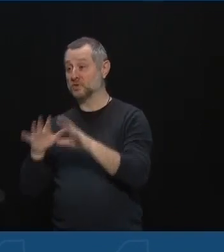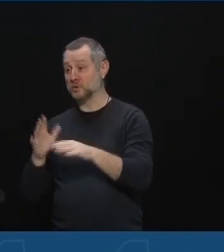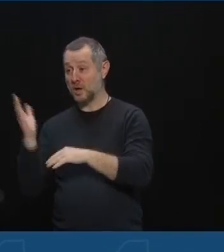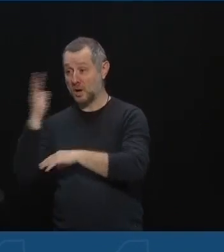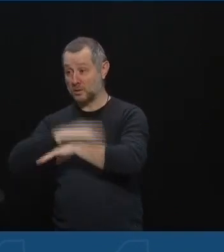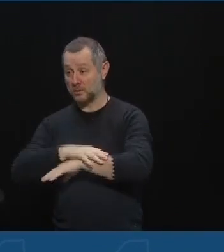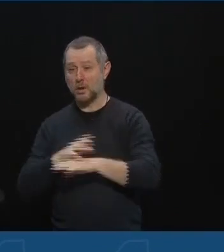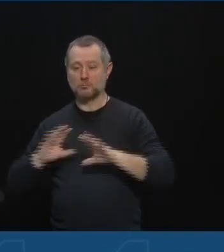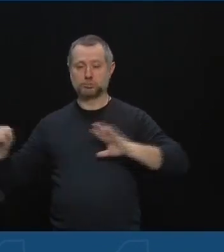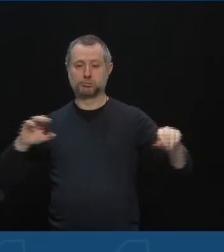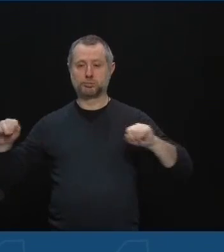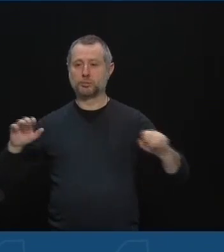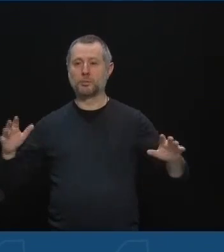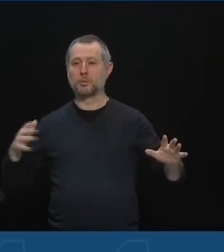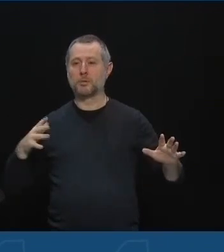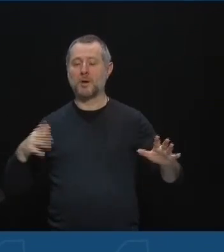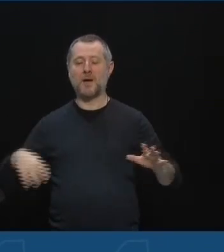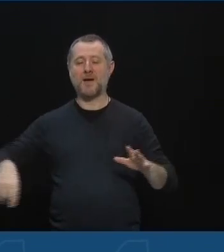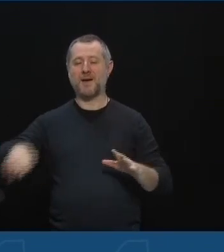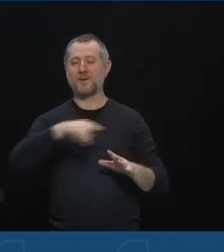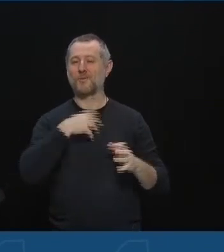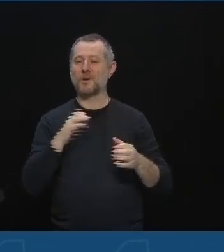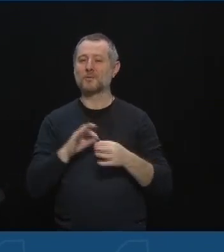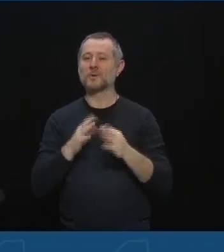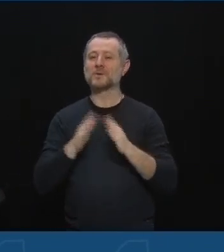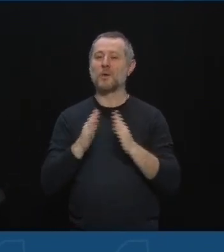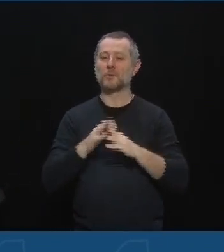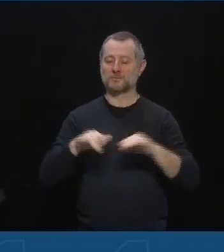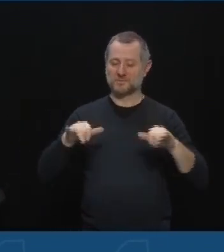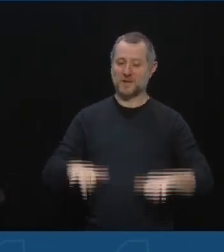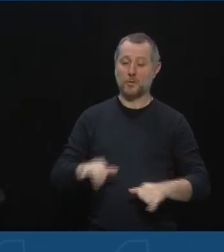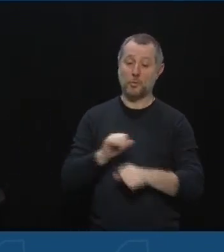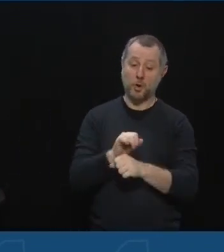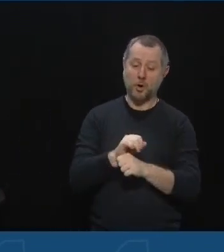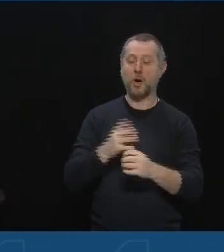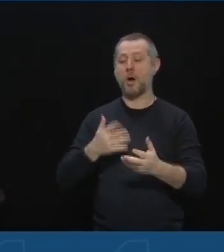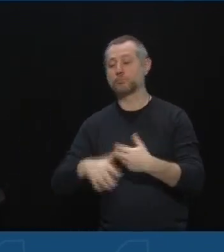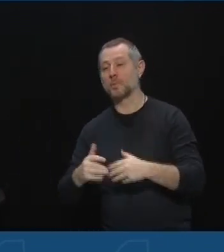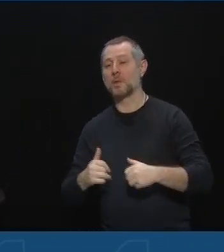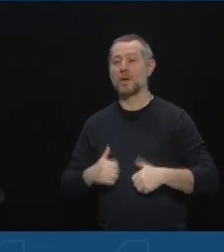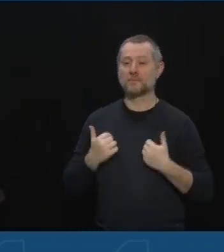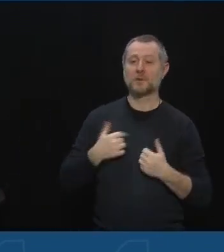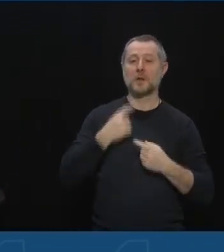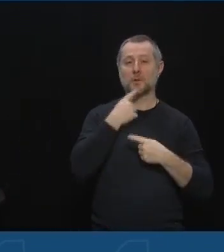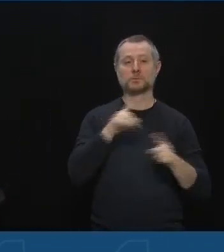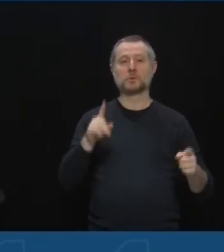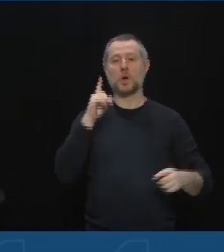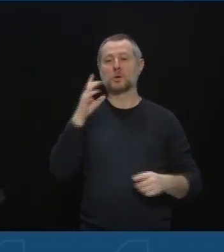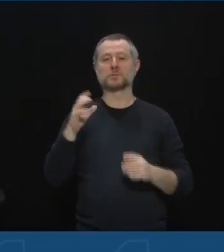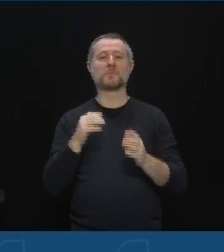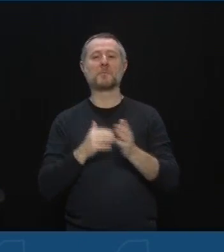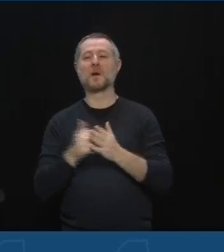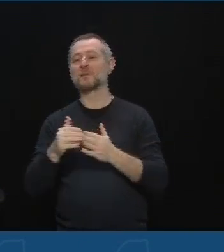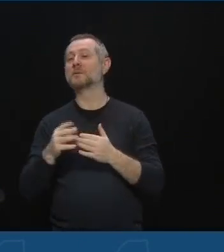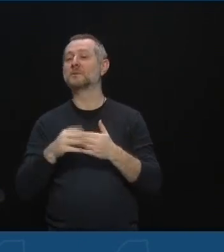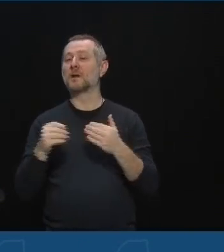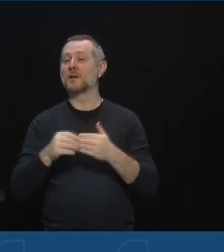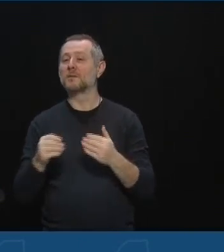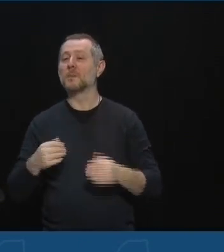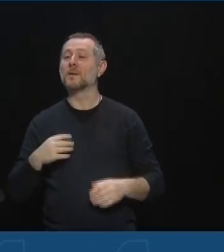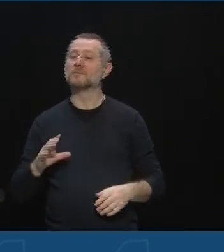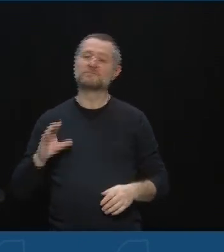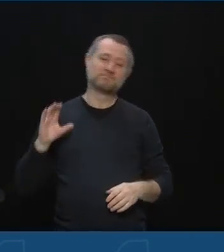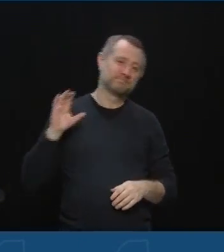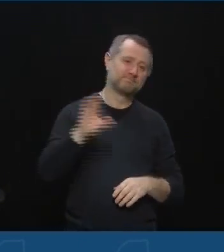back down, and make sure that our downtowns are vital. So today I'm announcing $100 million in funding committed to the project. Okay. There